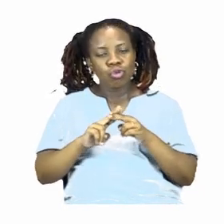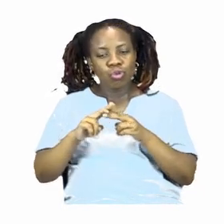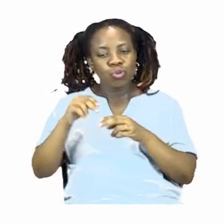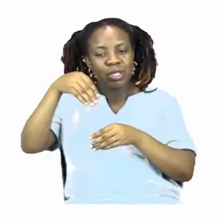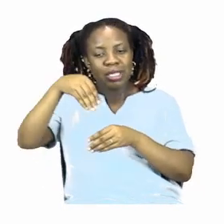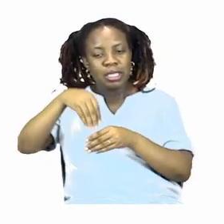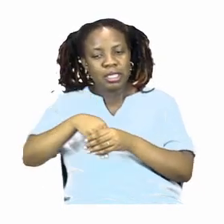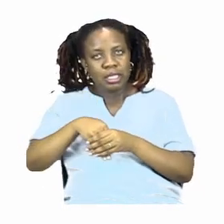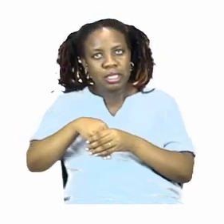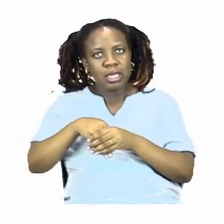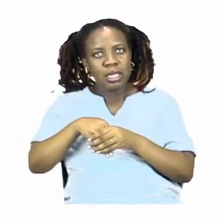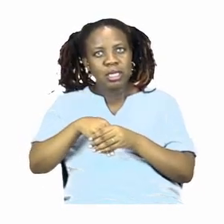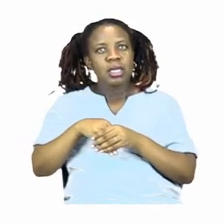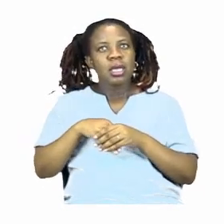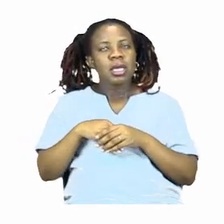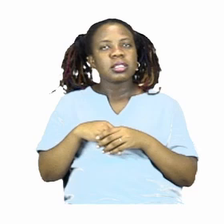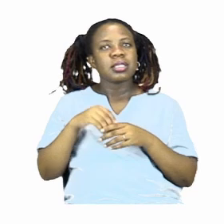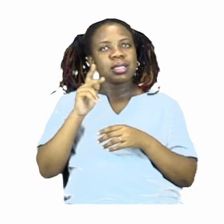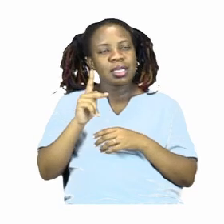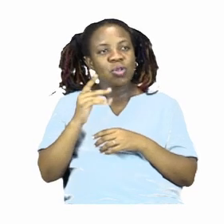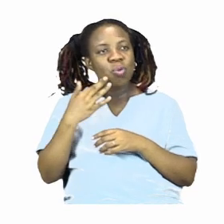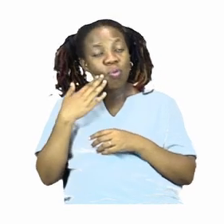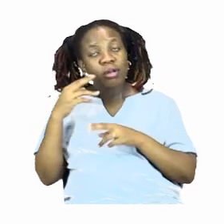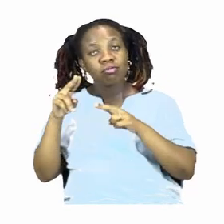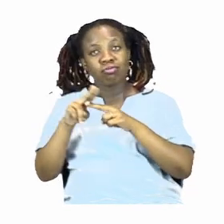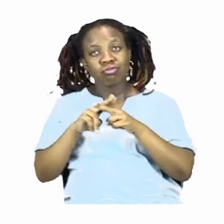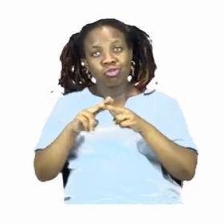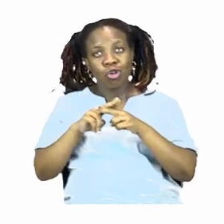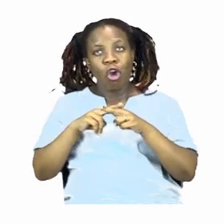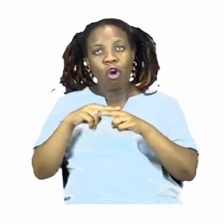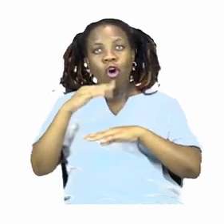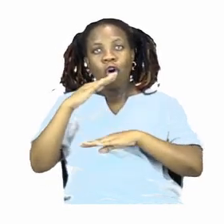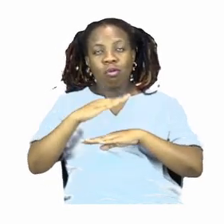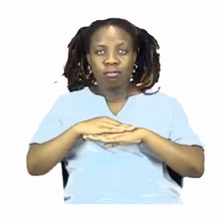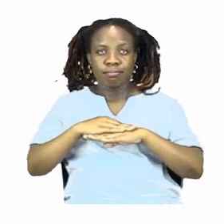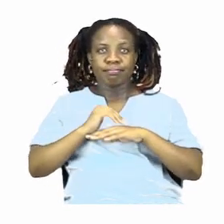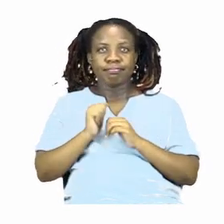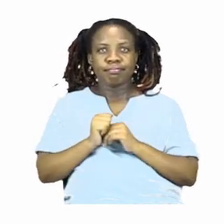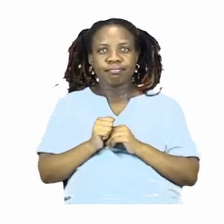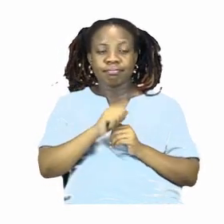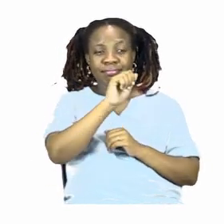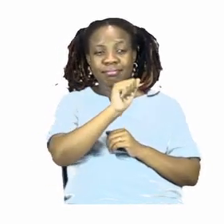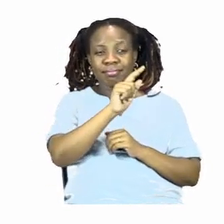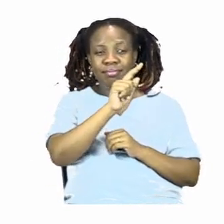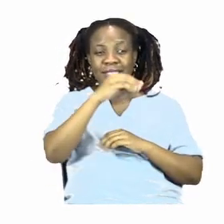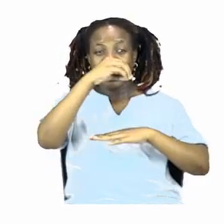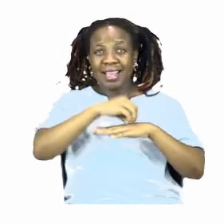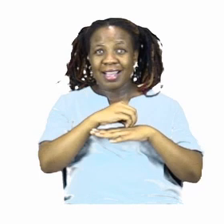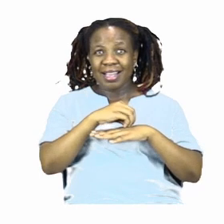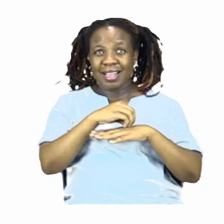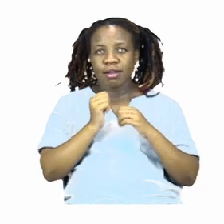the preposition on. Now let's quickly look at these examples. For at, we can say